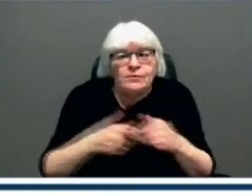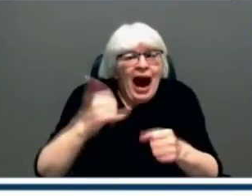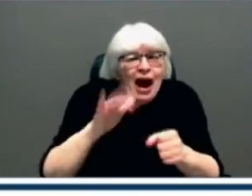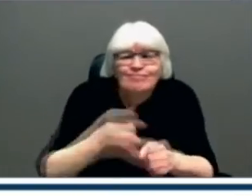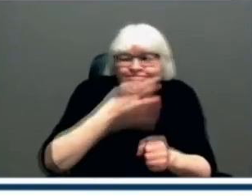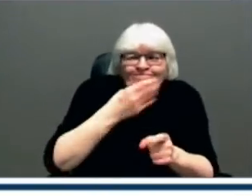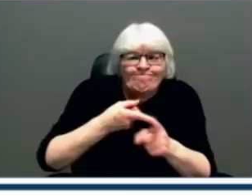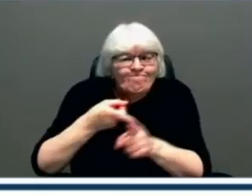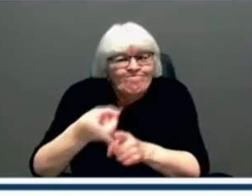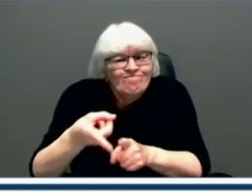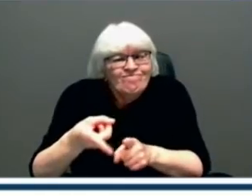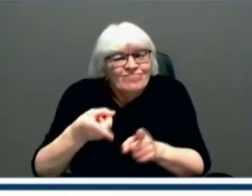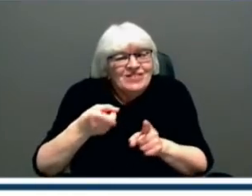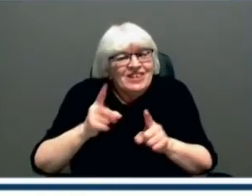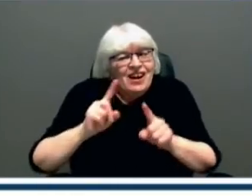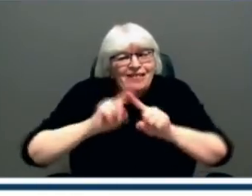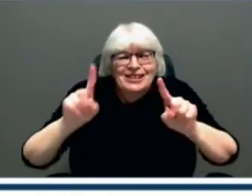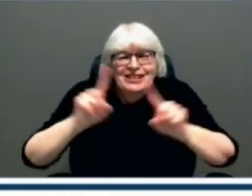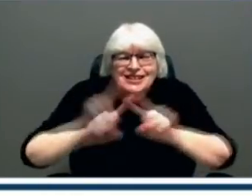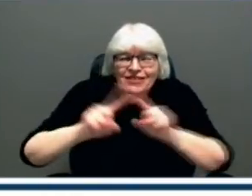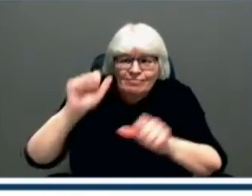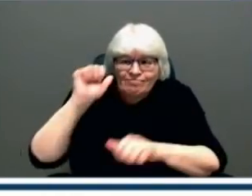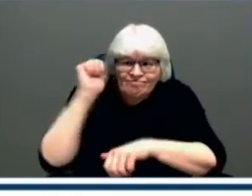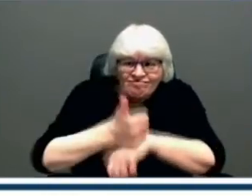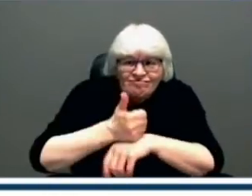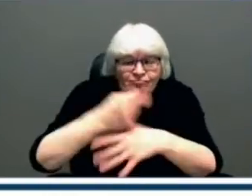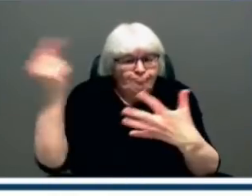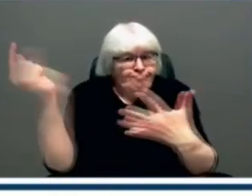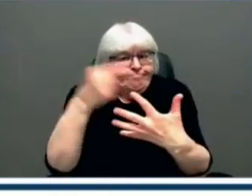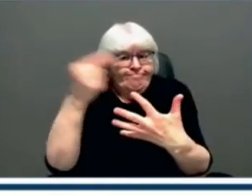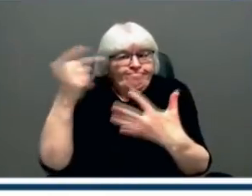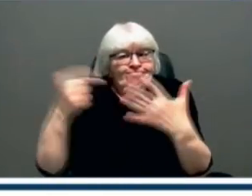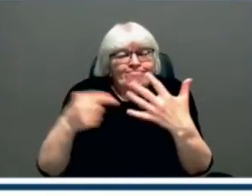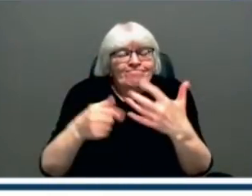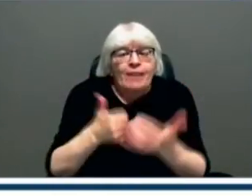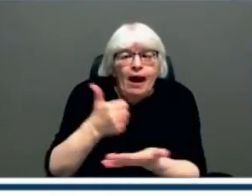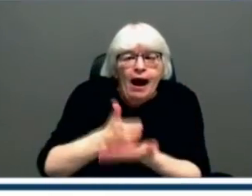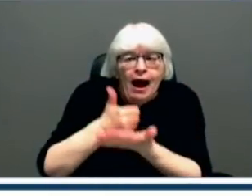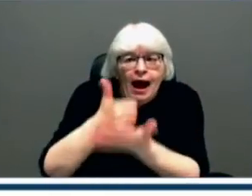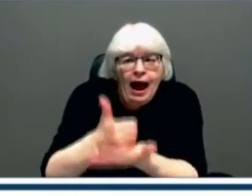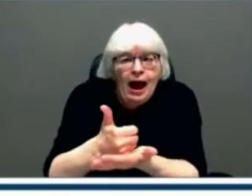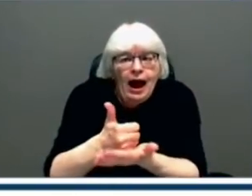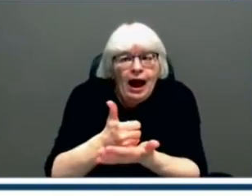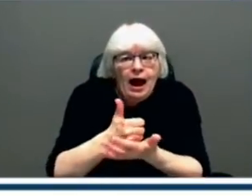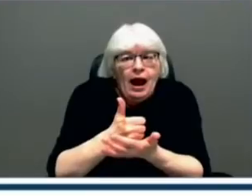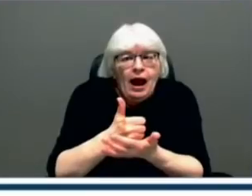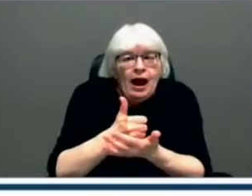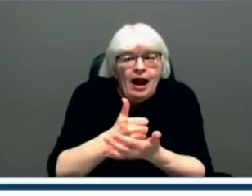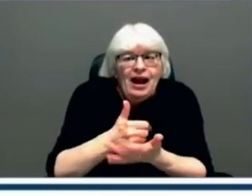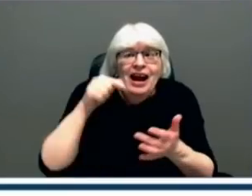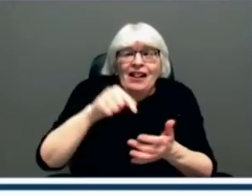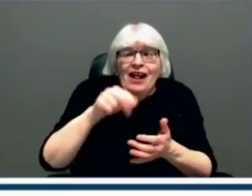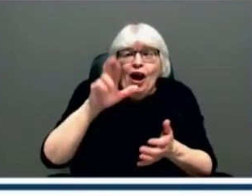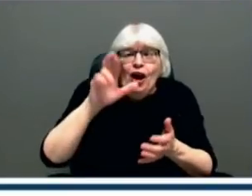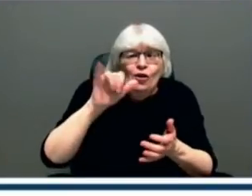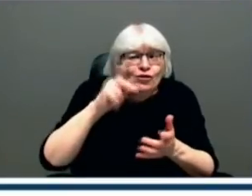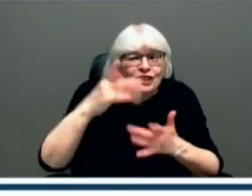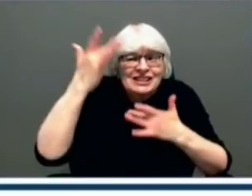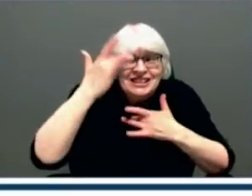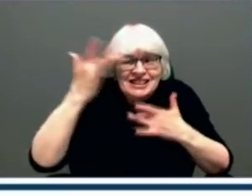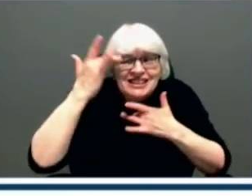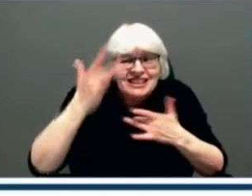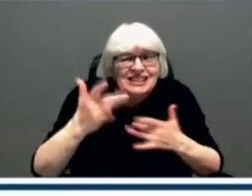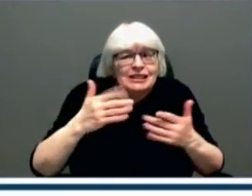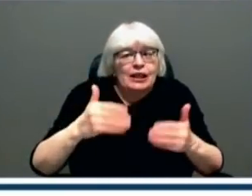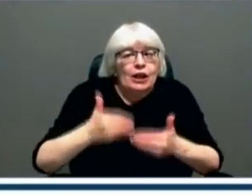tools, treatment, and supports in place to help those at increased risk of severe disease and to decrease their chance of being